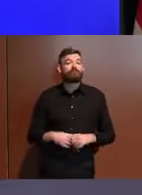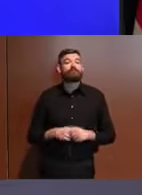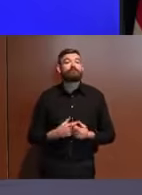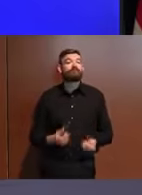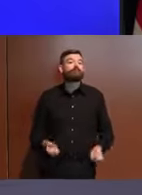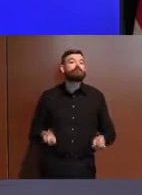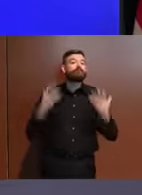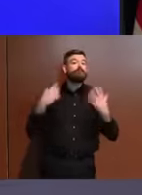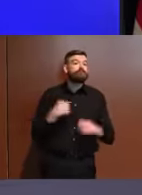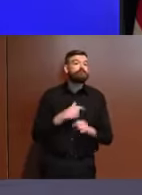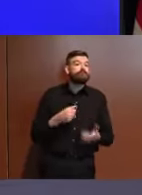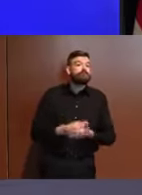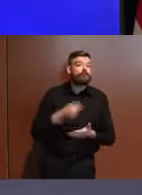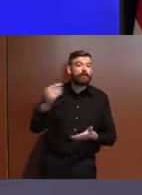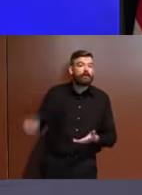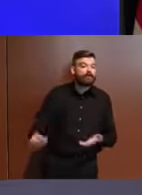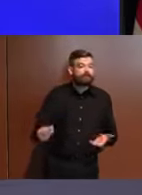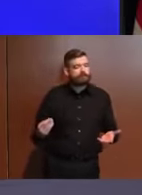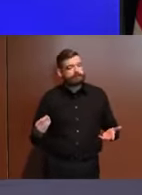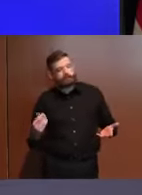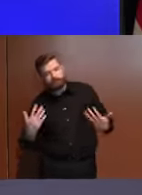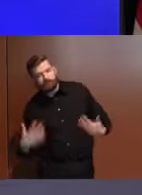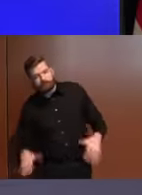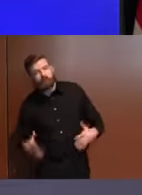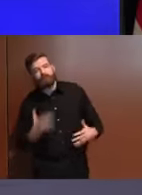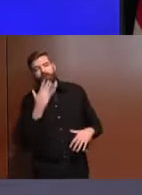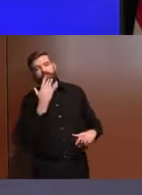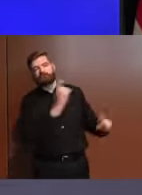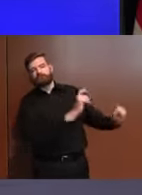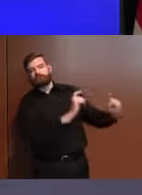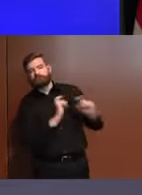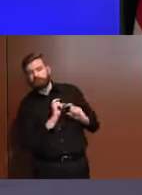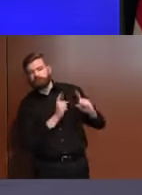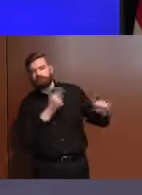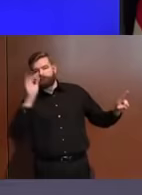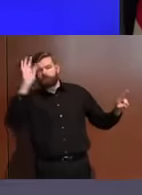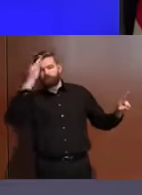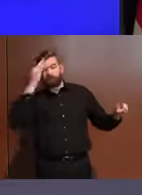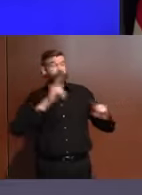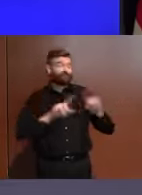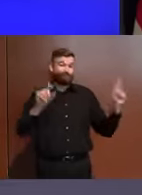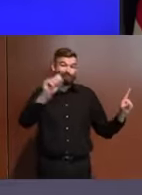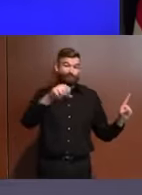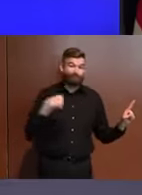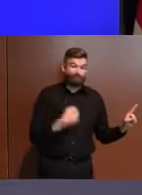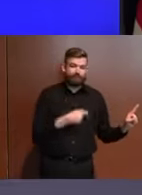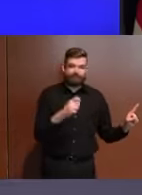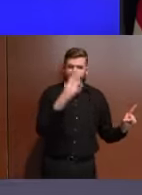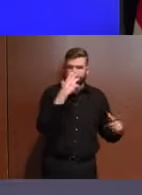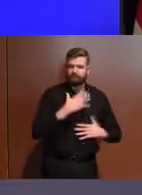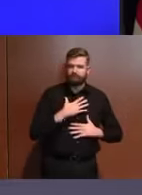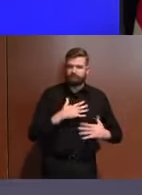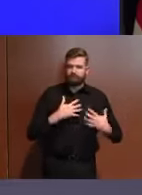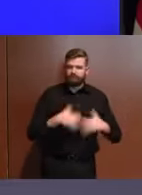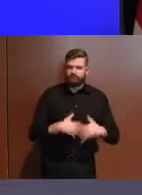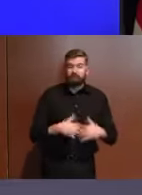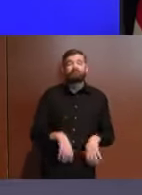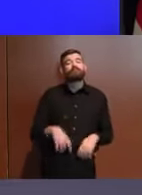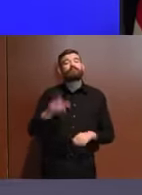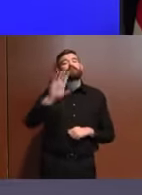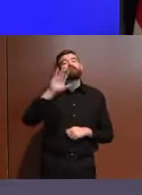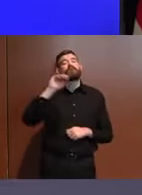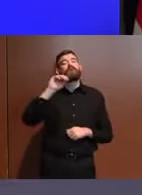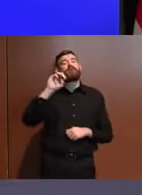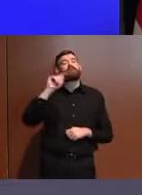the feds, although we do need them. Bioethics, Judy can address, but let me just repeat what I said